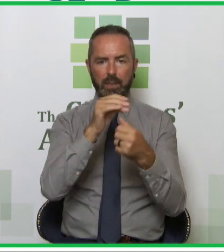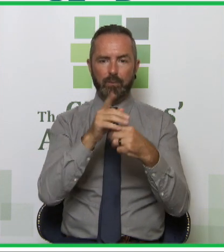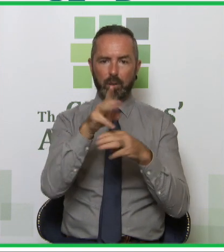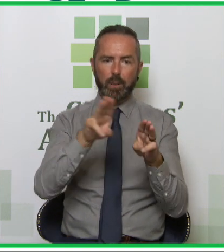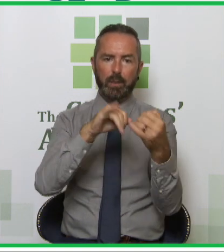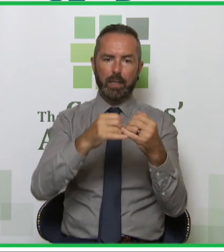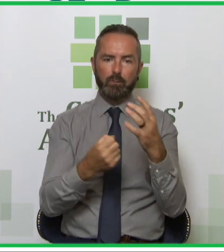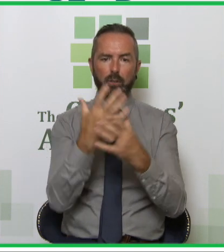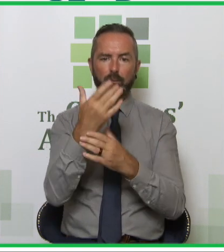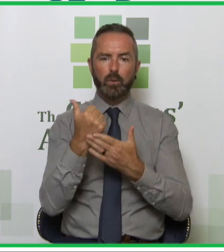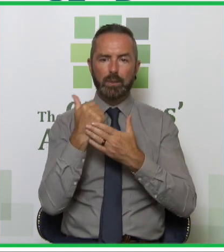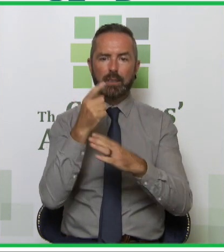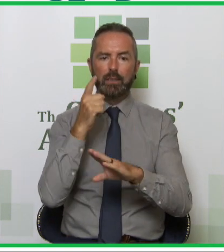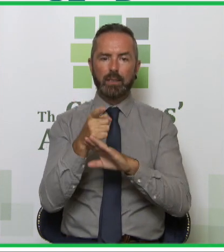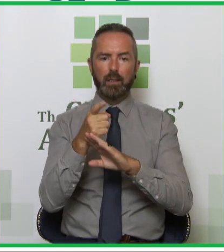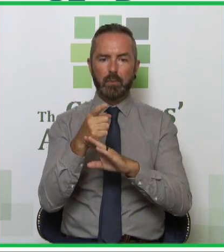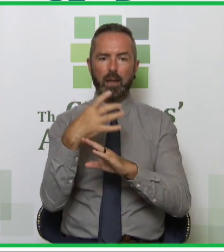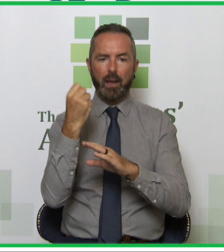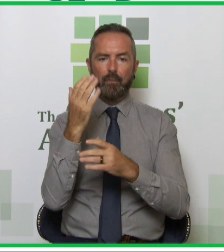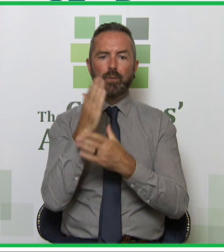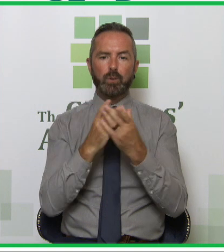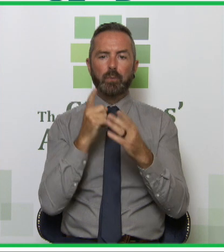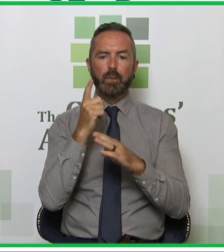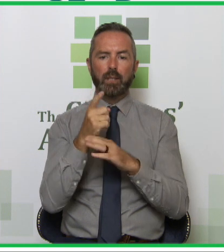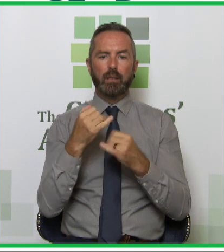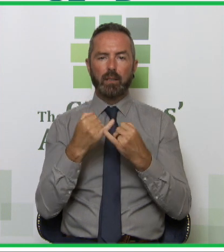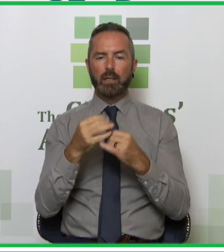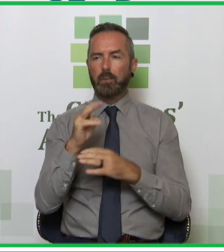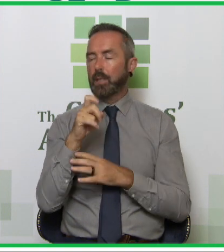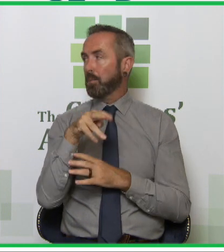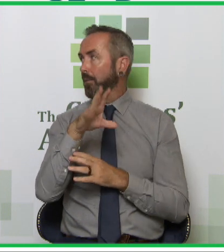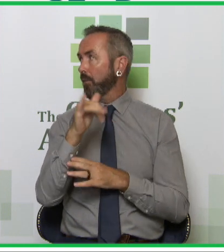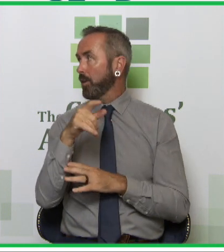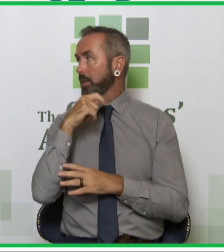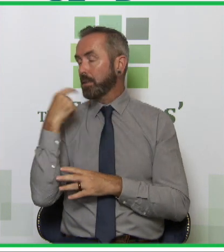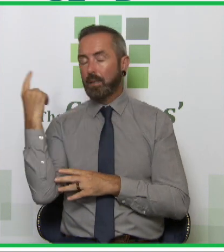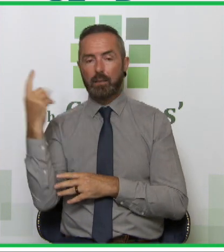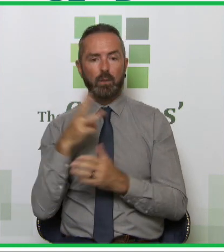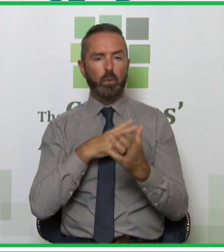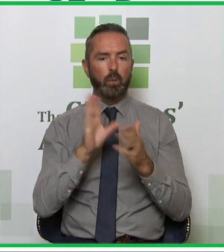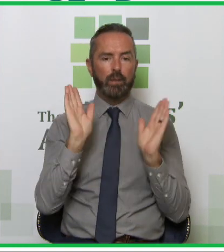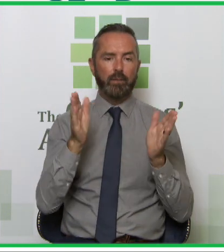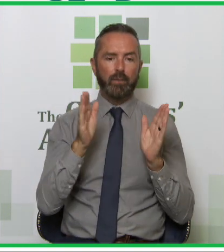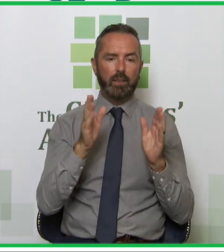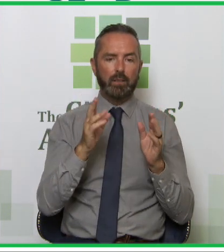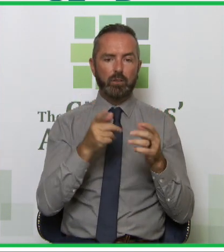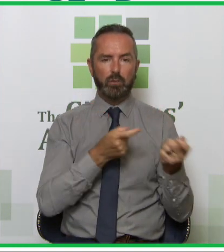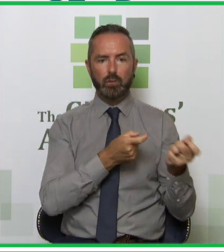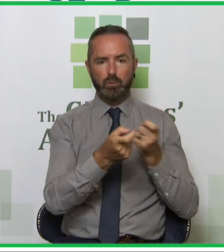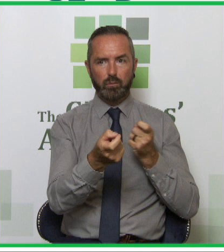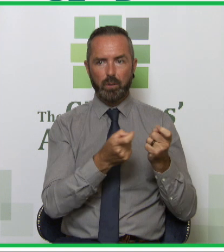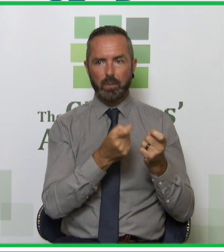to assist them, I suppose, have something, as Father Peter said, when they, I suppose, come out of their treatment